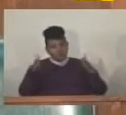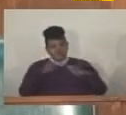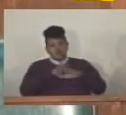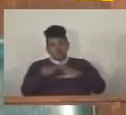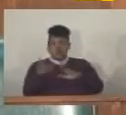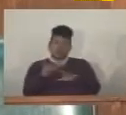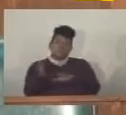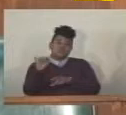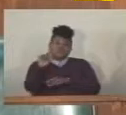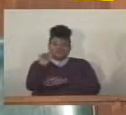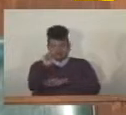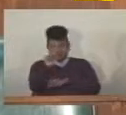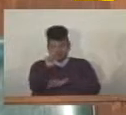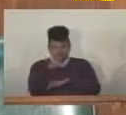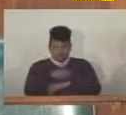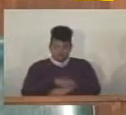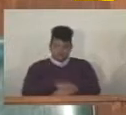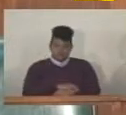squander it.